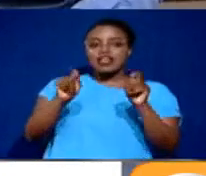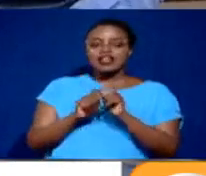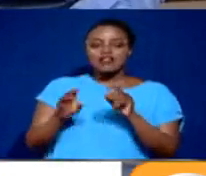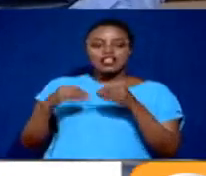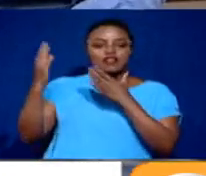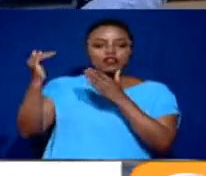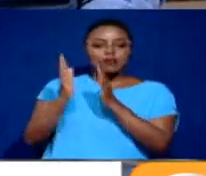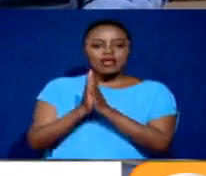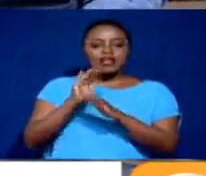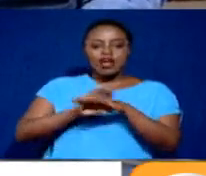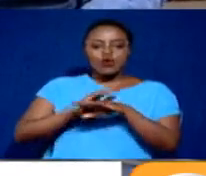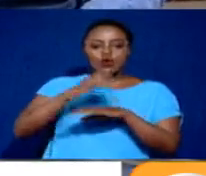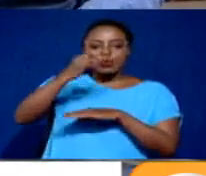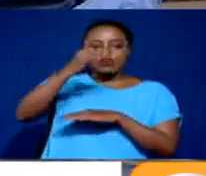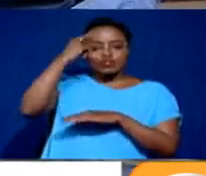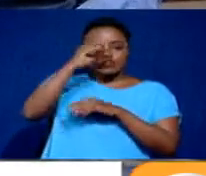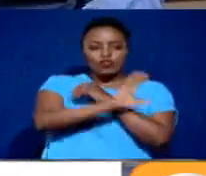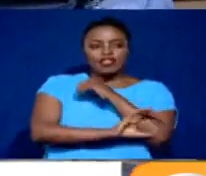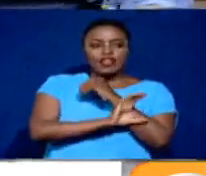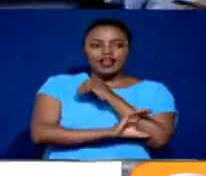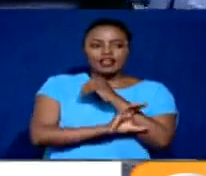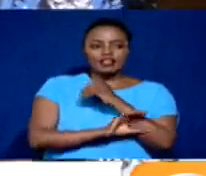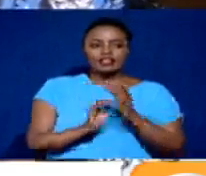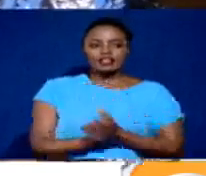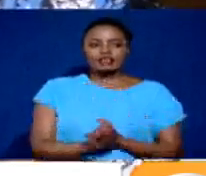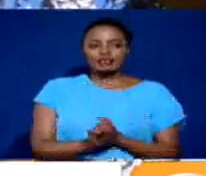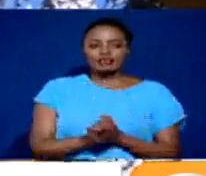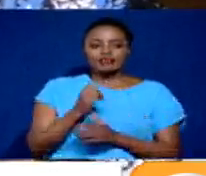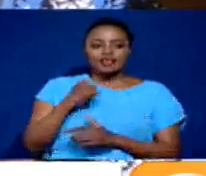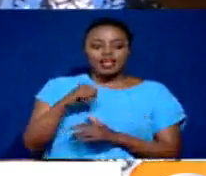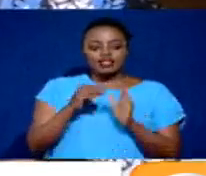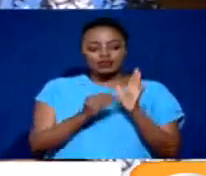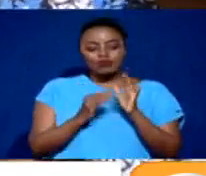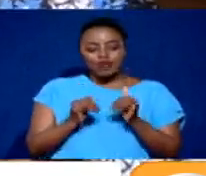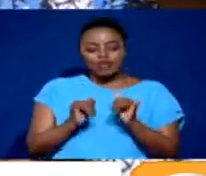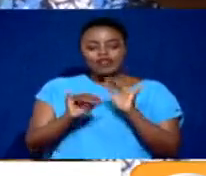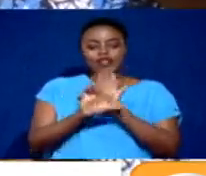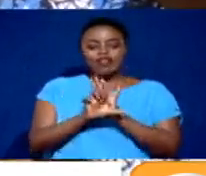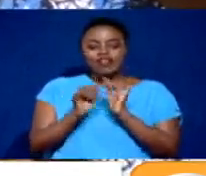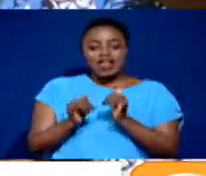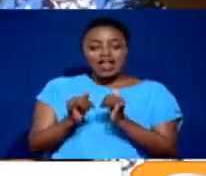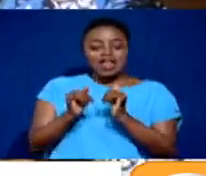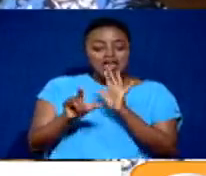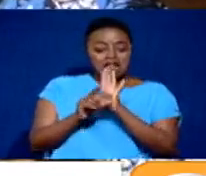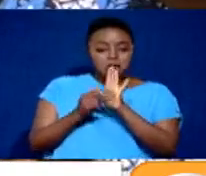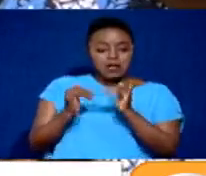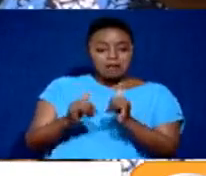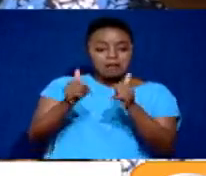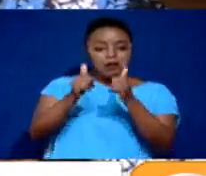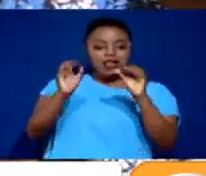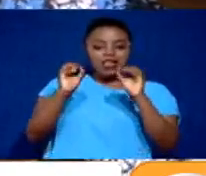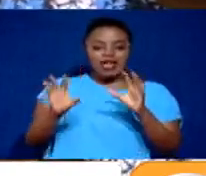hope and a bright future for the country. We shall effect the law. The law is not thoroughly effected, that's number